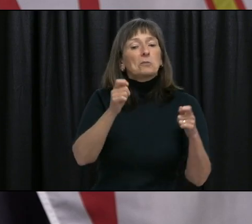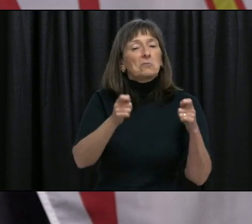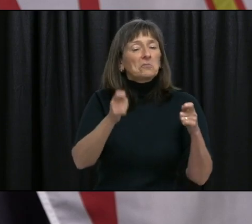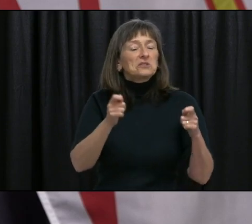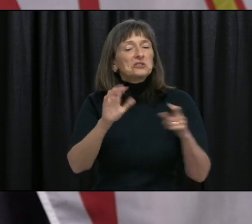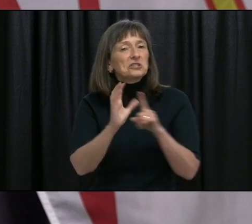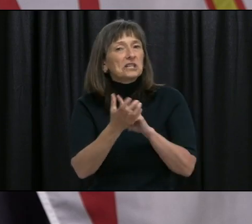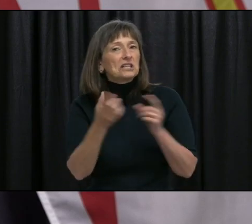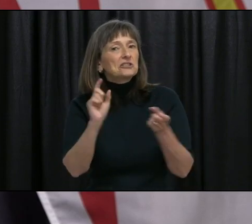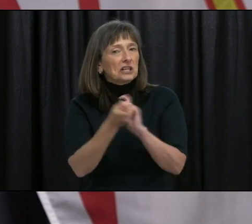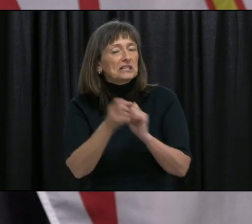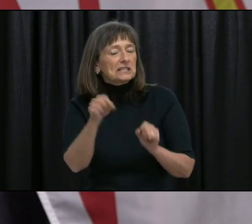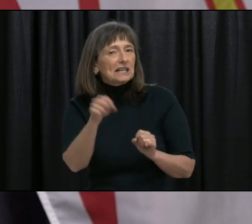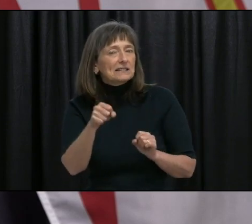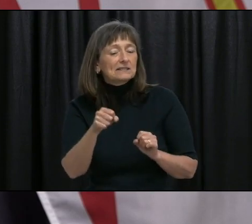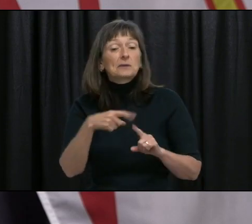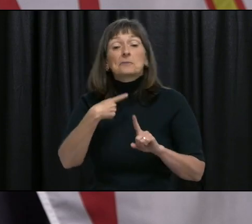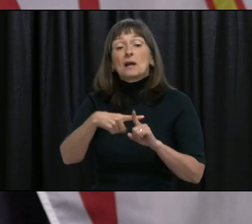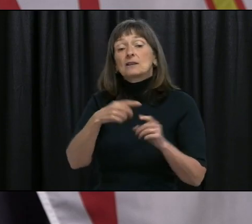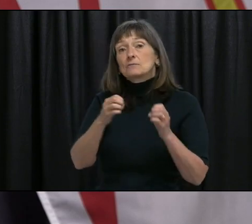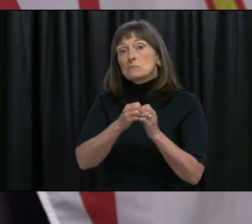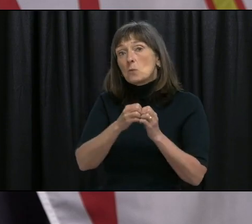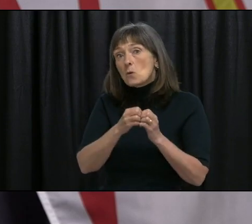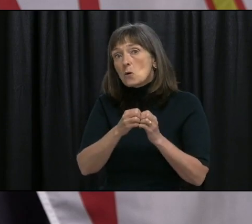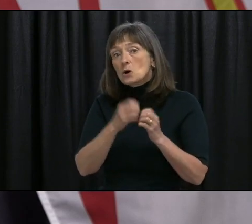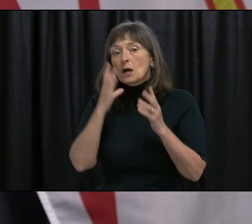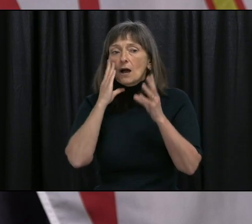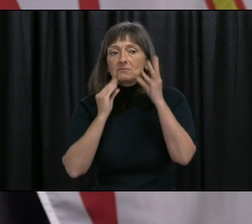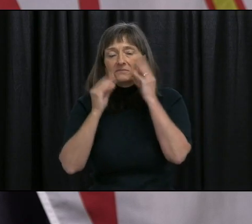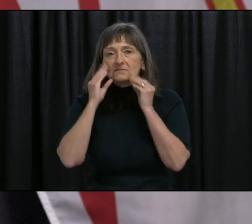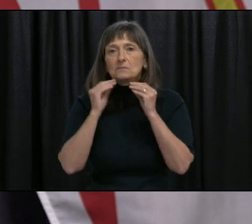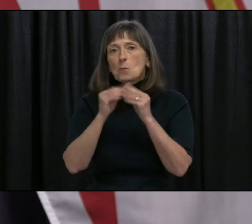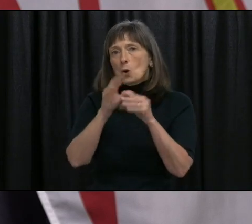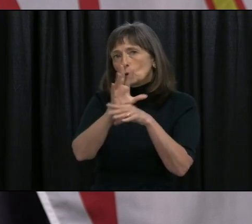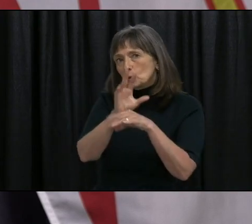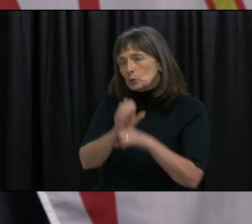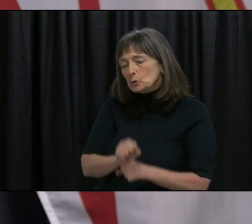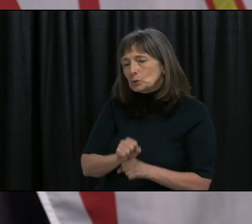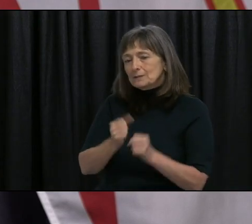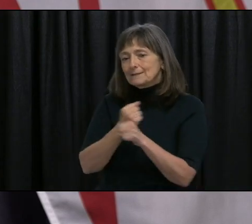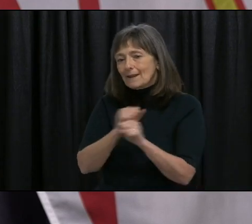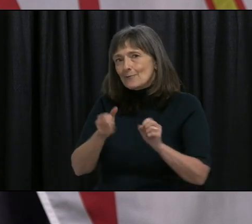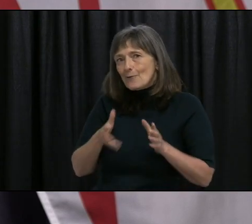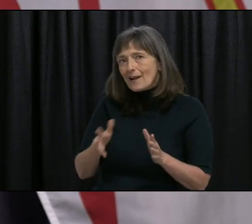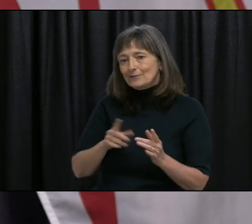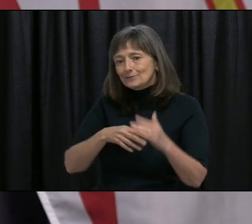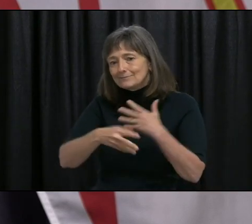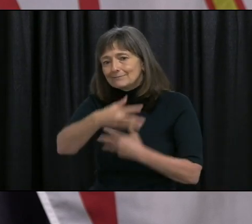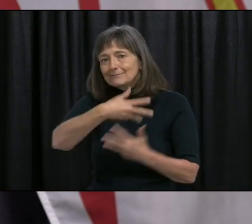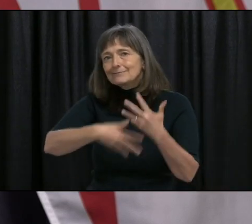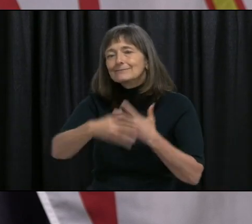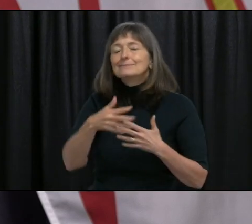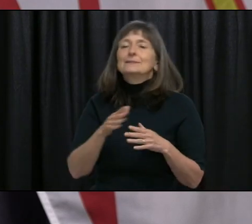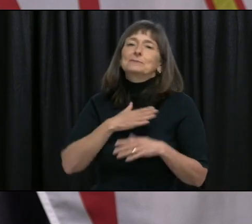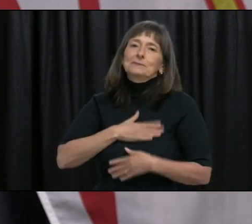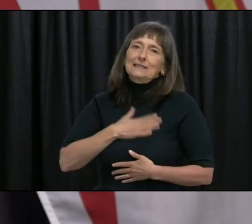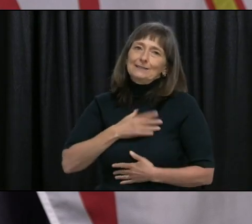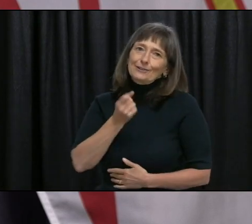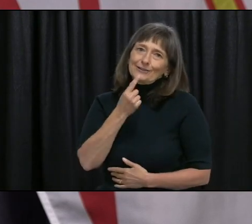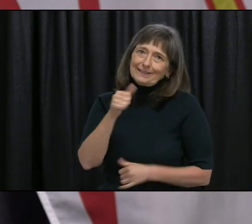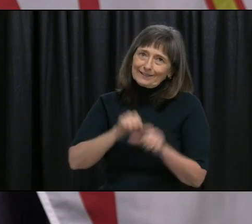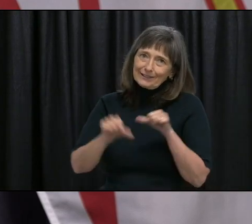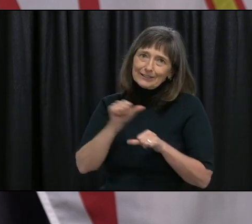to our environments and the enhanced safety measures in place, please continue to be patient and respectful of staff and fellow patrons